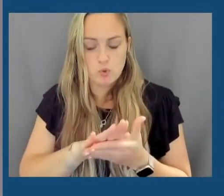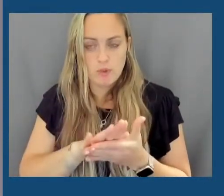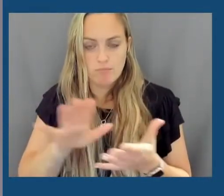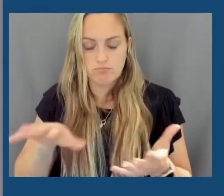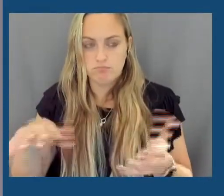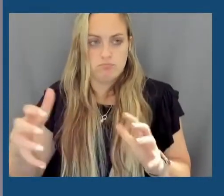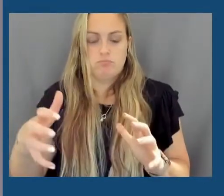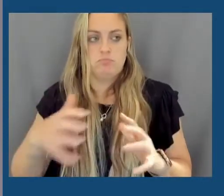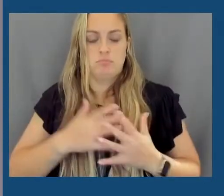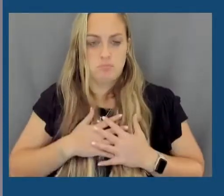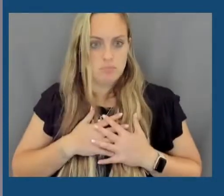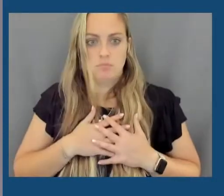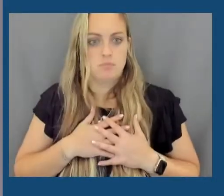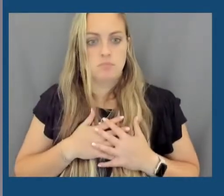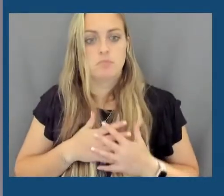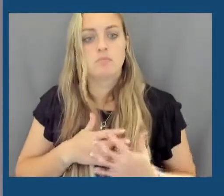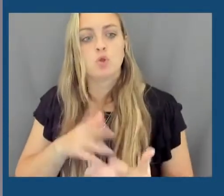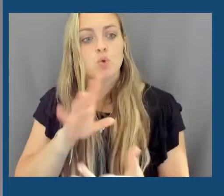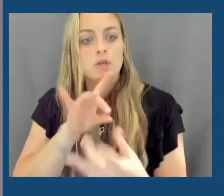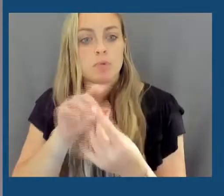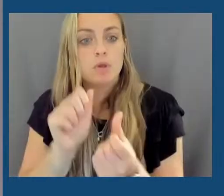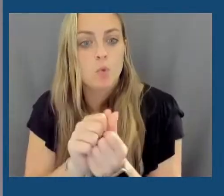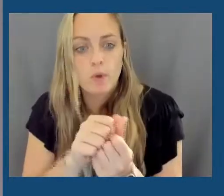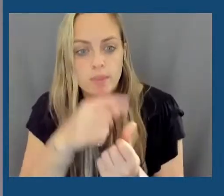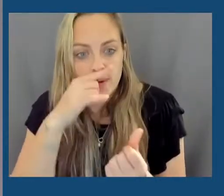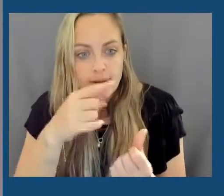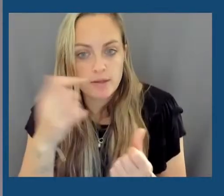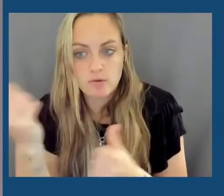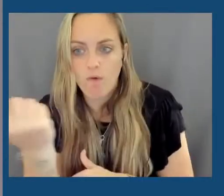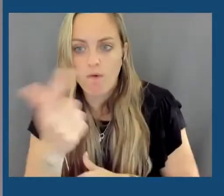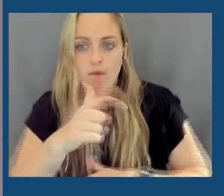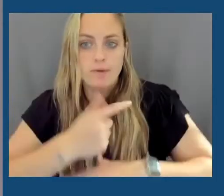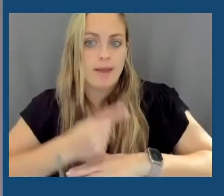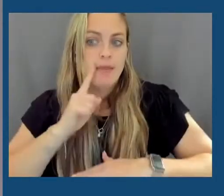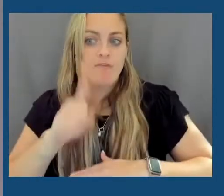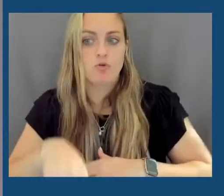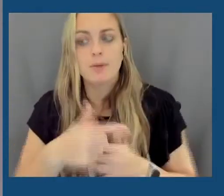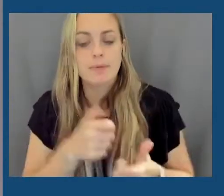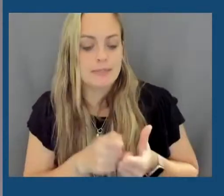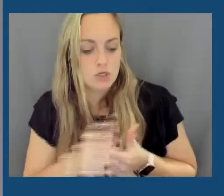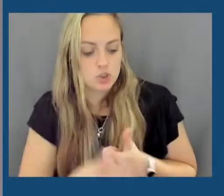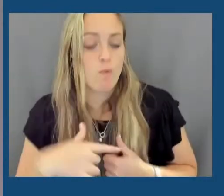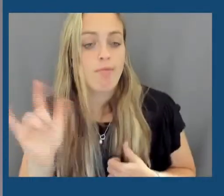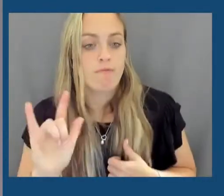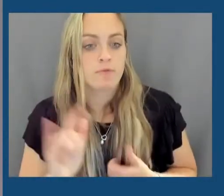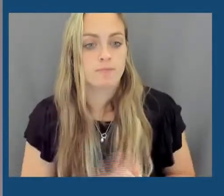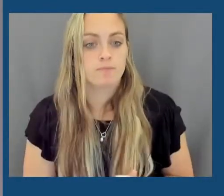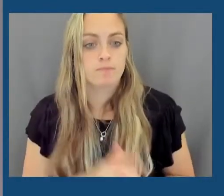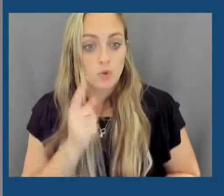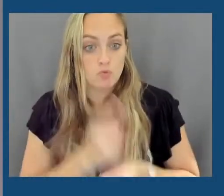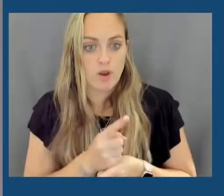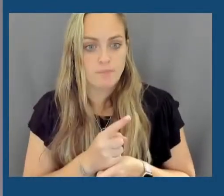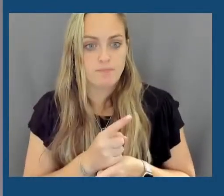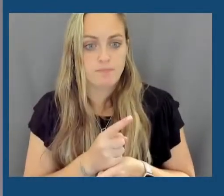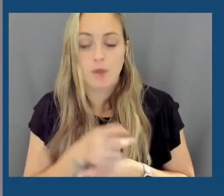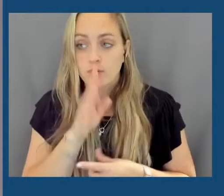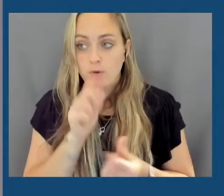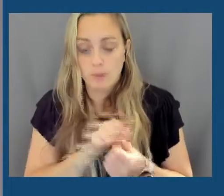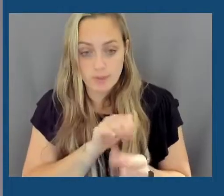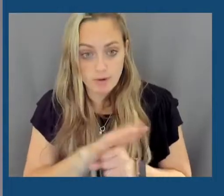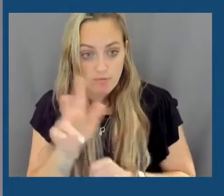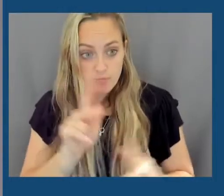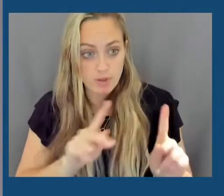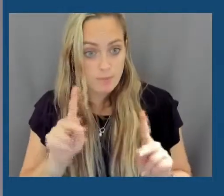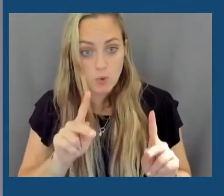connected with our kids all day, right? You need to be, if something happens, they got to be able to text you, I love you, right? I talked to enough people in law enforcement who said that